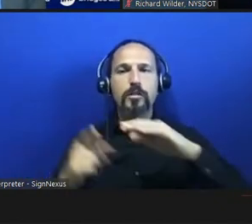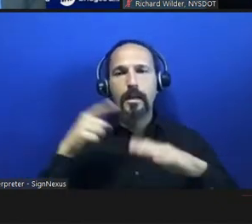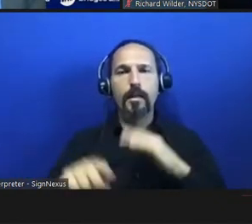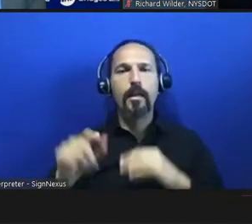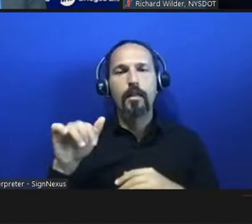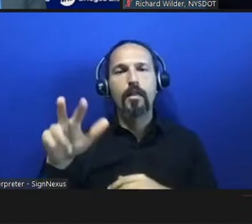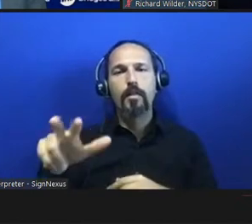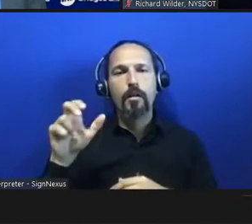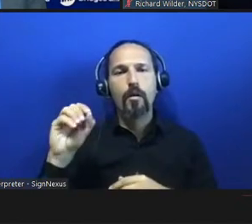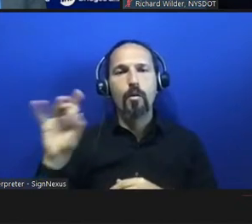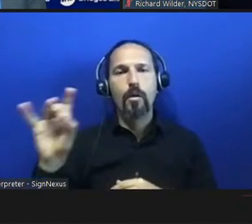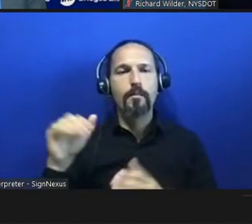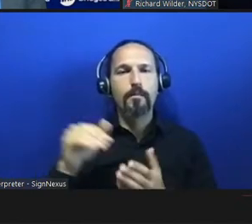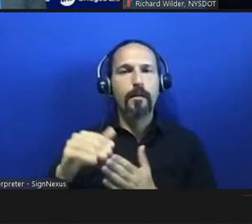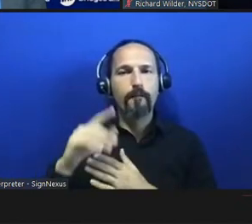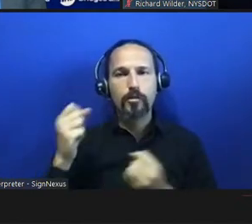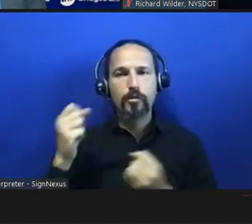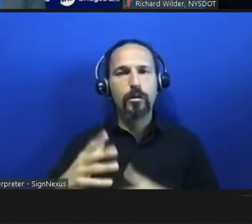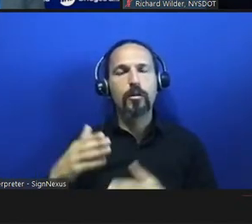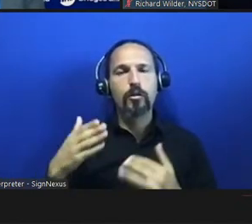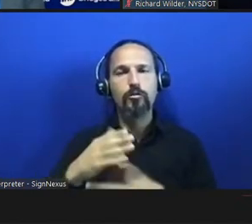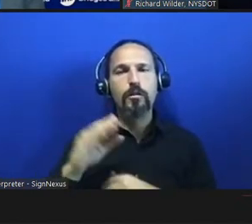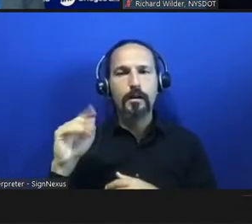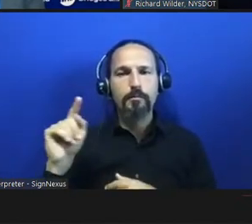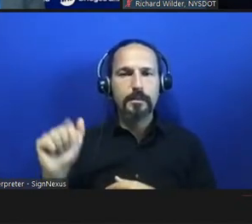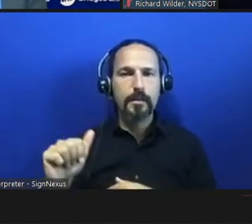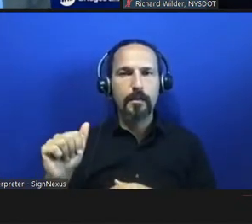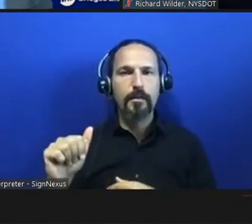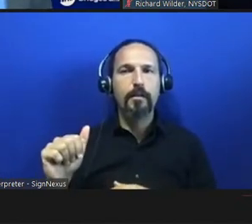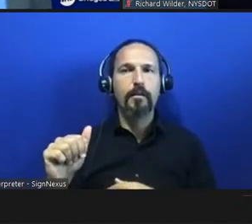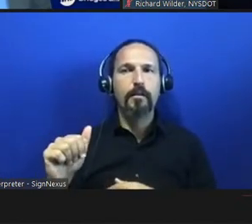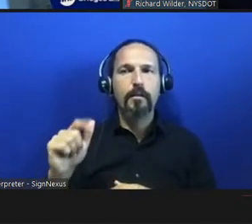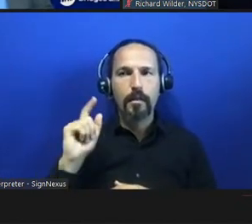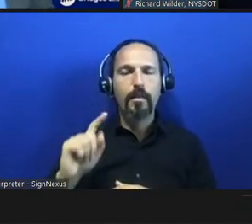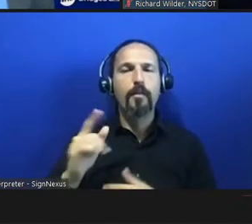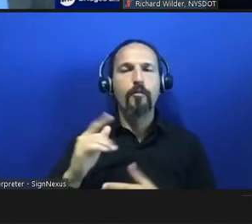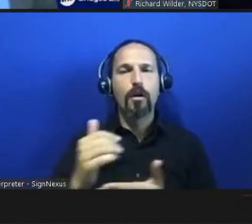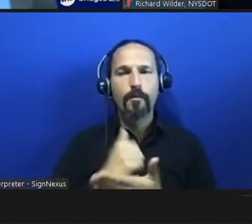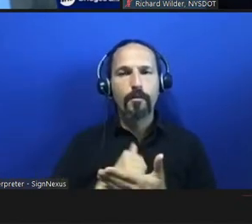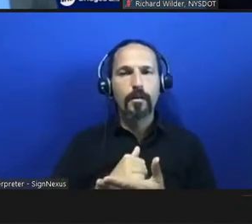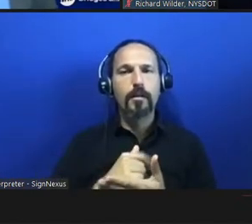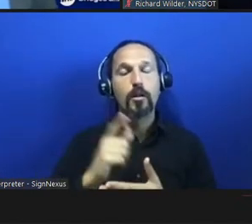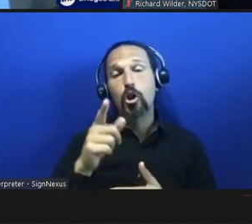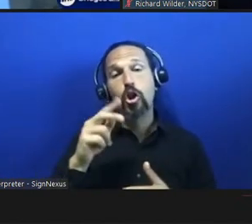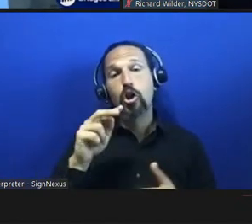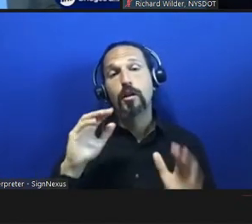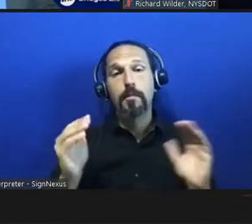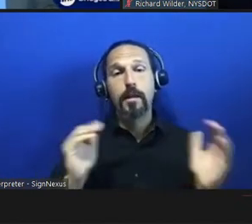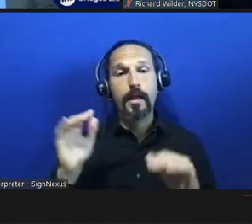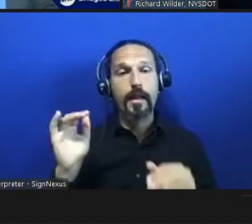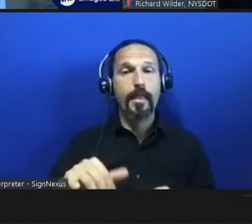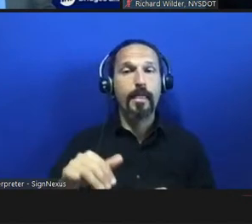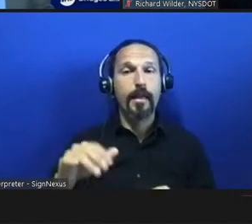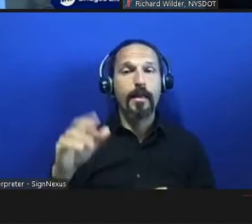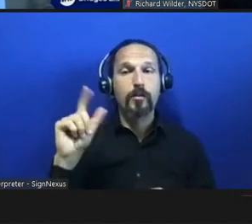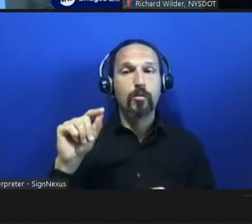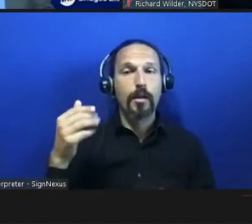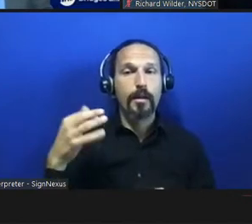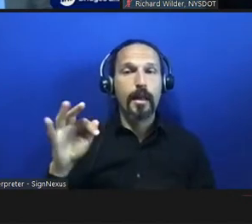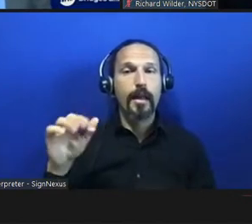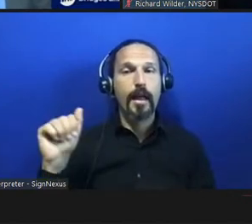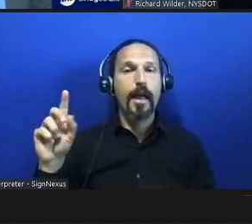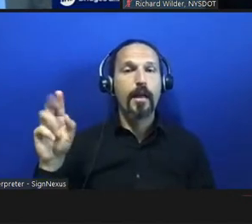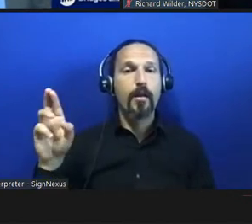308 million from drivers through MTA Aid trust revenues put this in perspective in 19 Adirondack